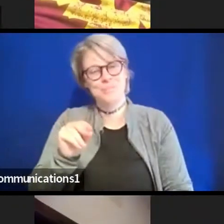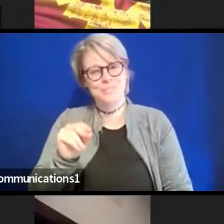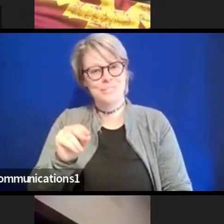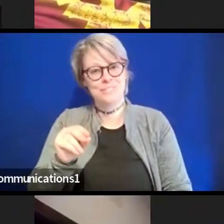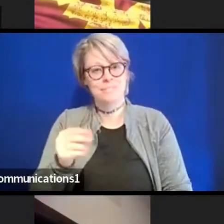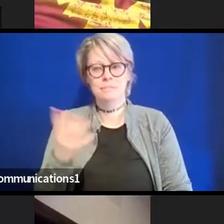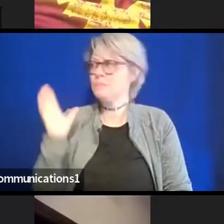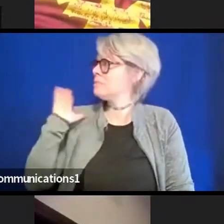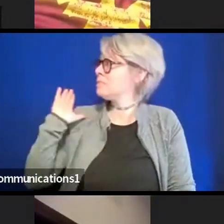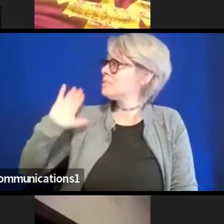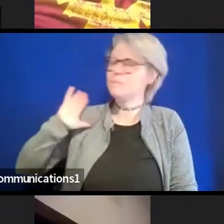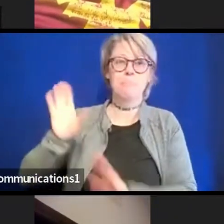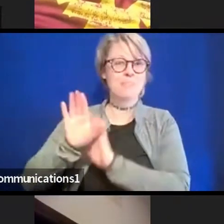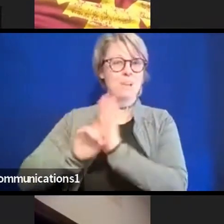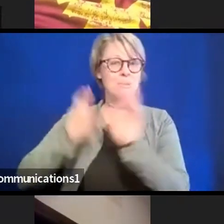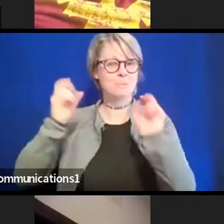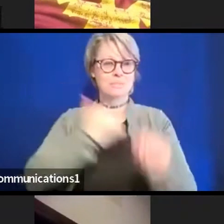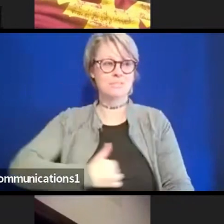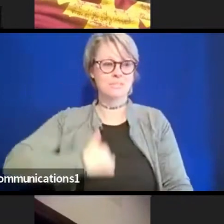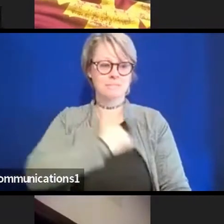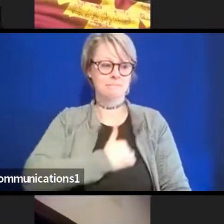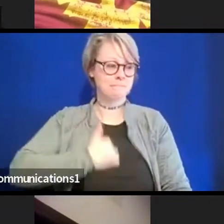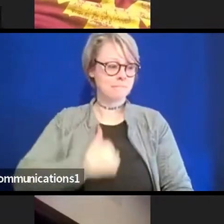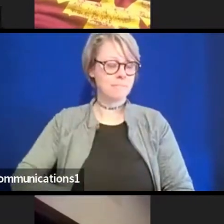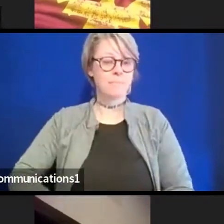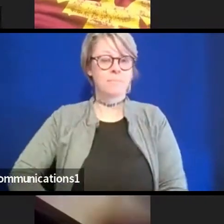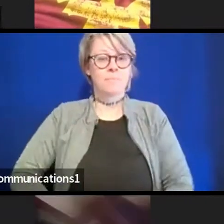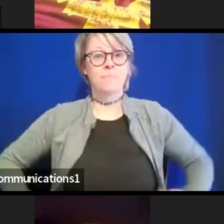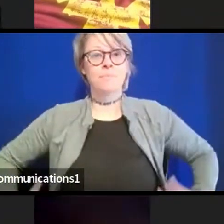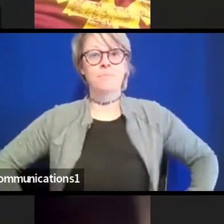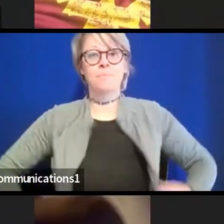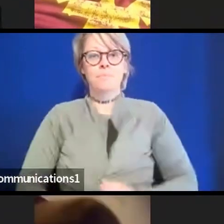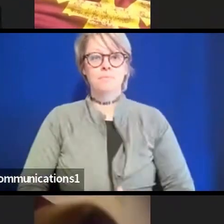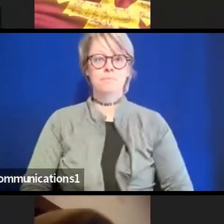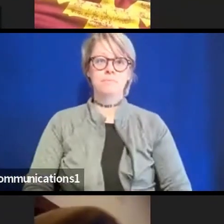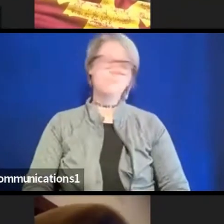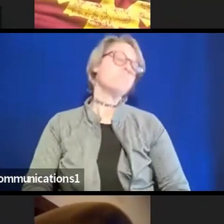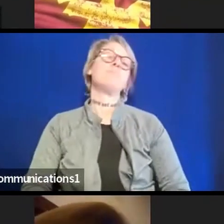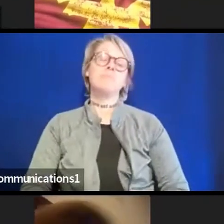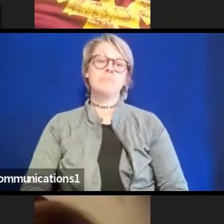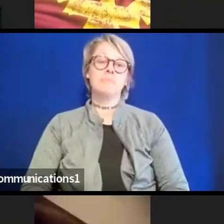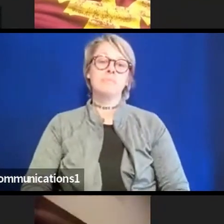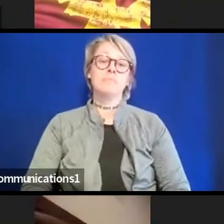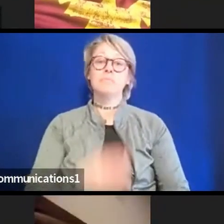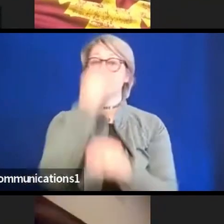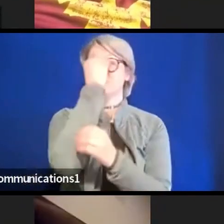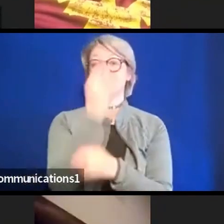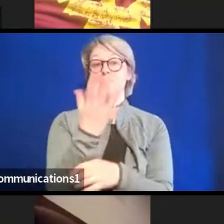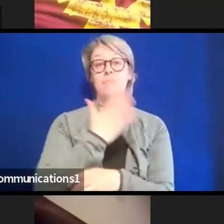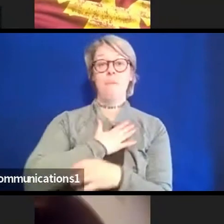sorry, the background noise. So basically every interaction that I have with the